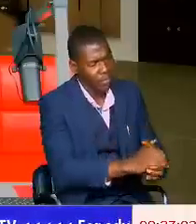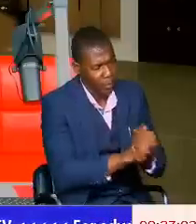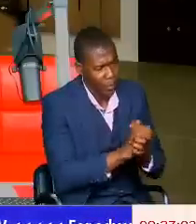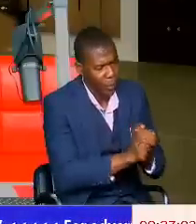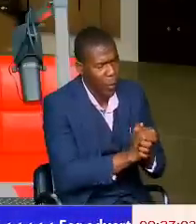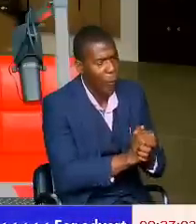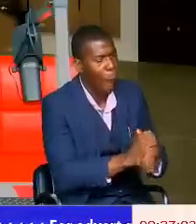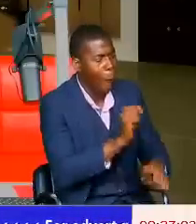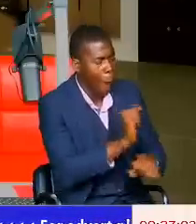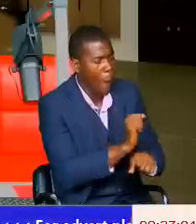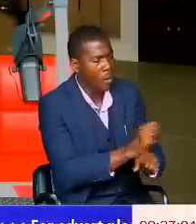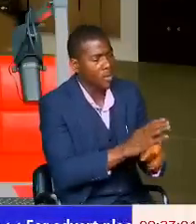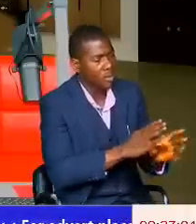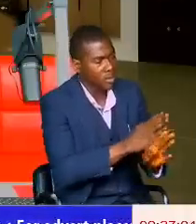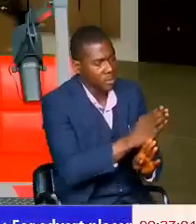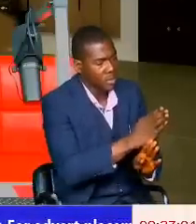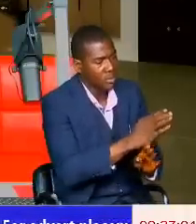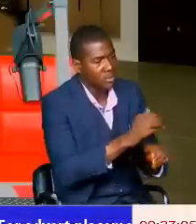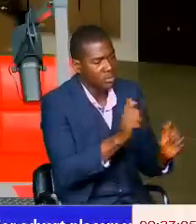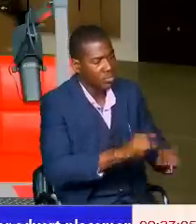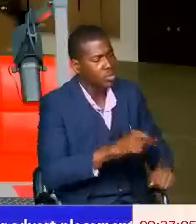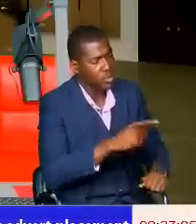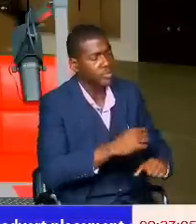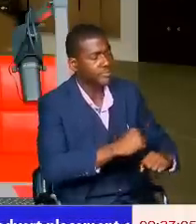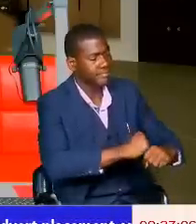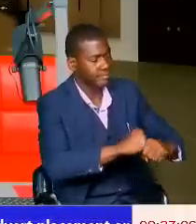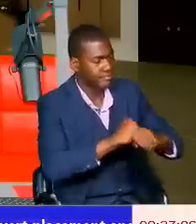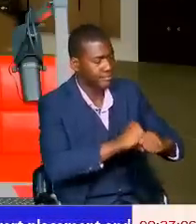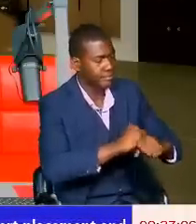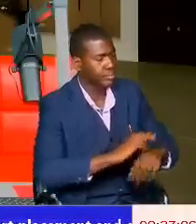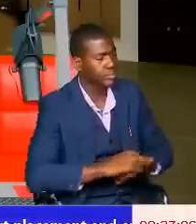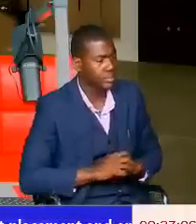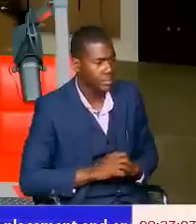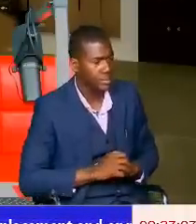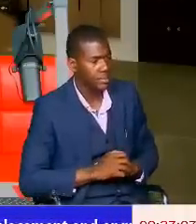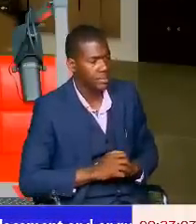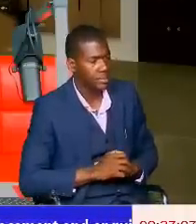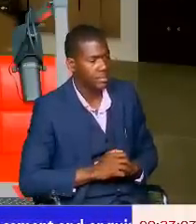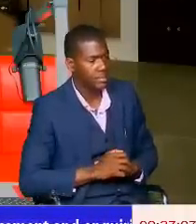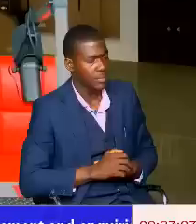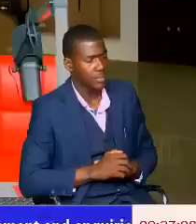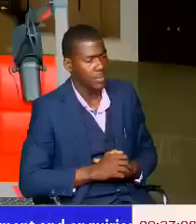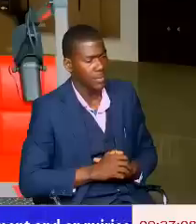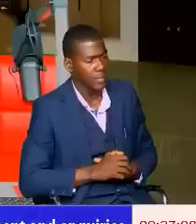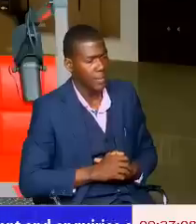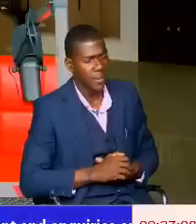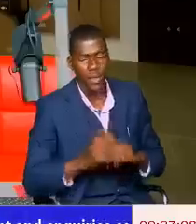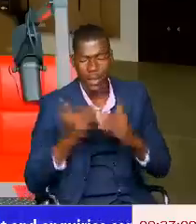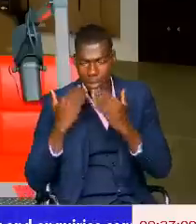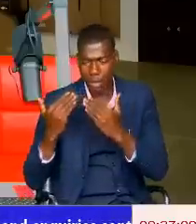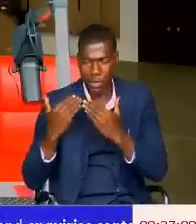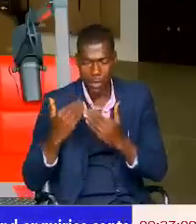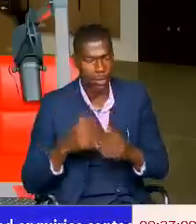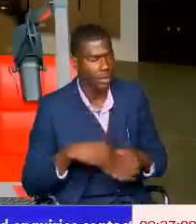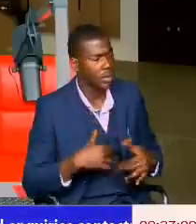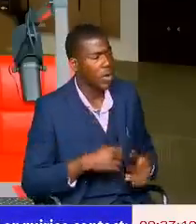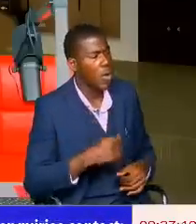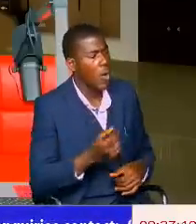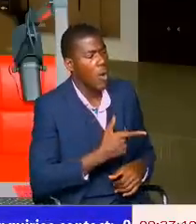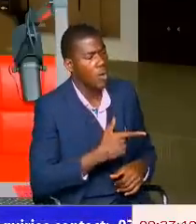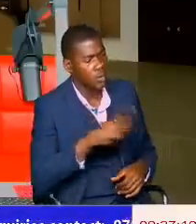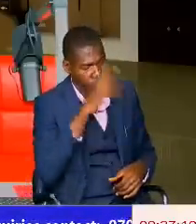well. God will continue to guide and protect you. Amen. And your wonderful crew members. Amen. Thank and you. And to Mr. Primo and all the